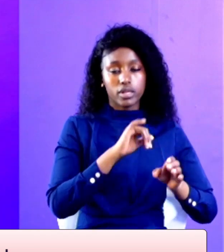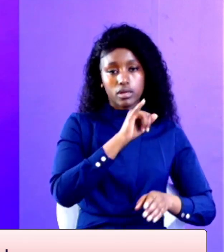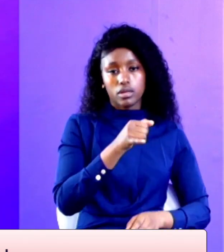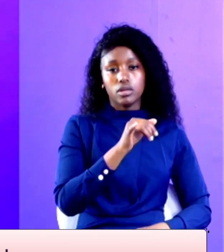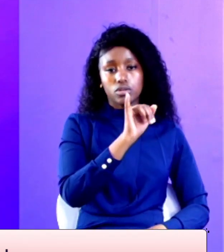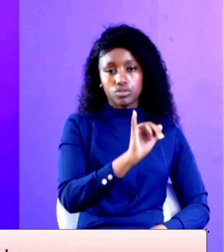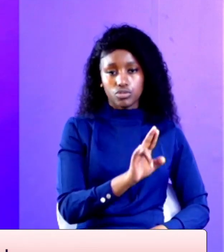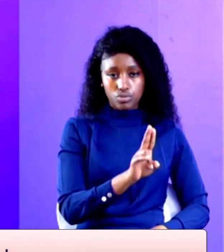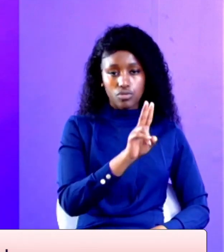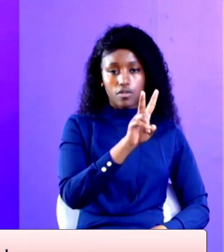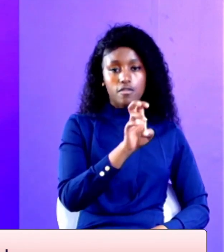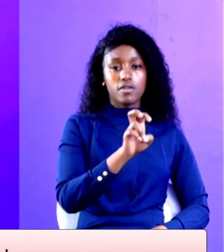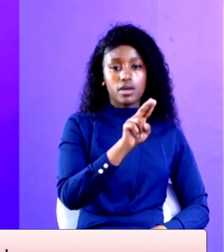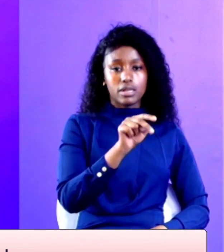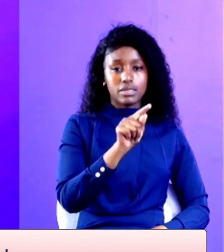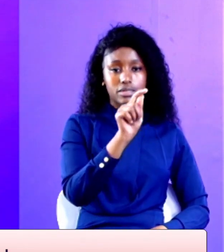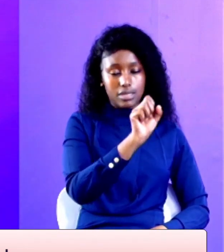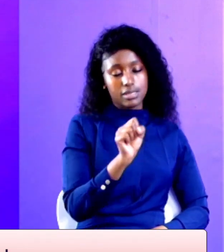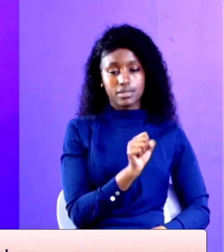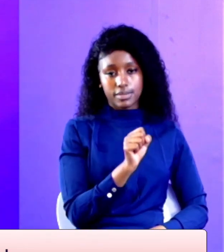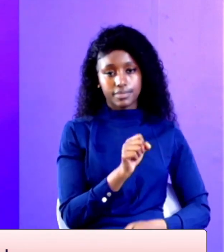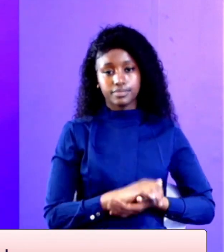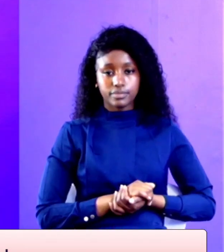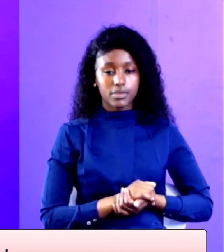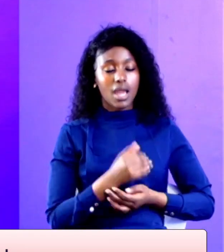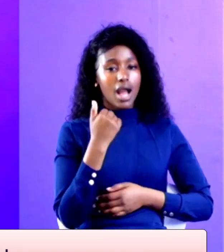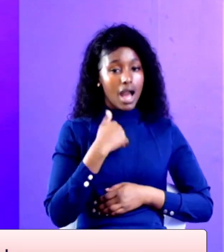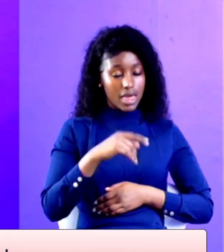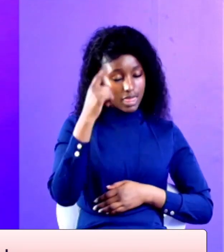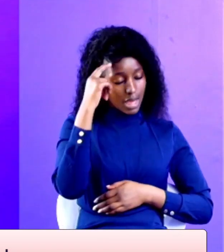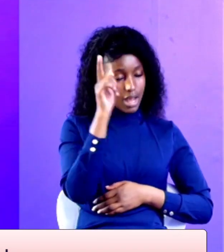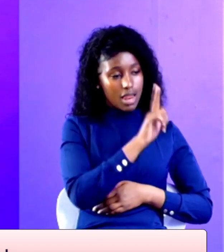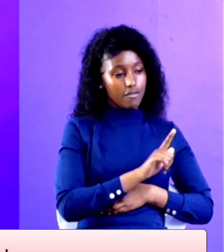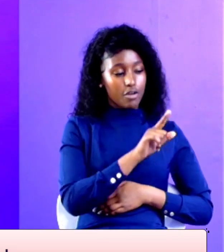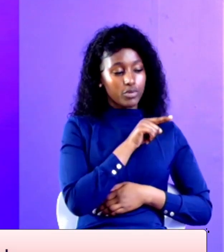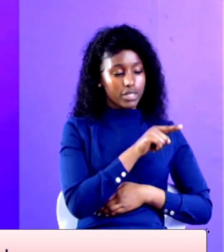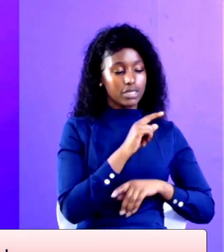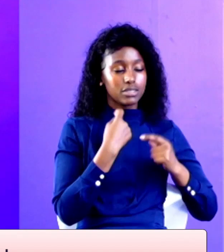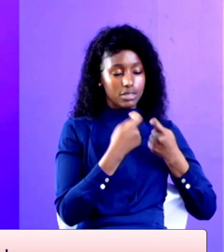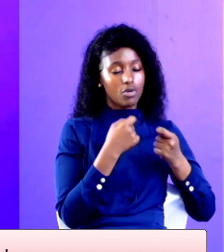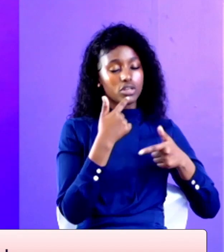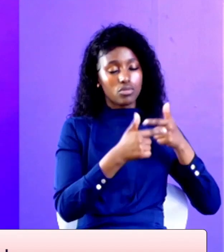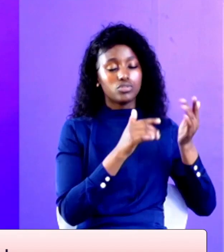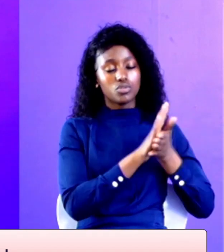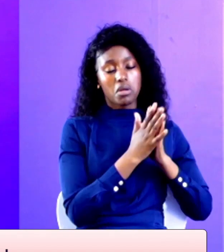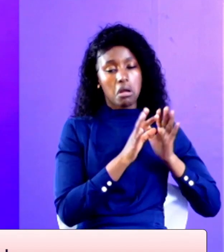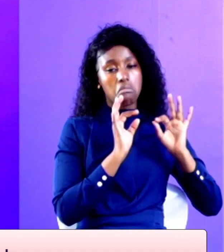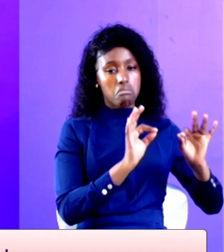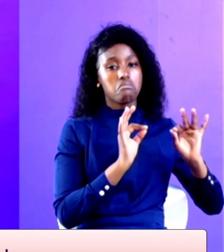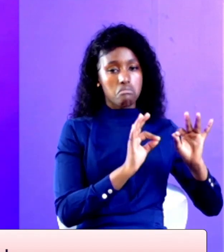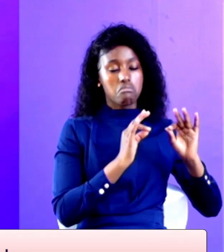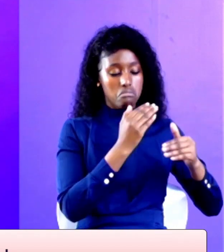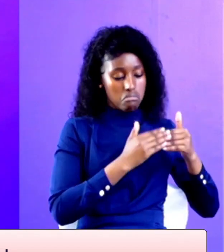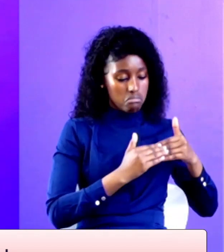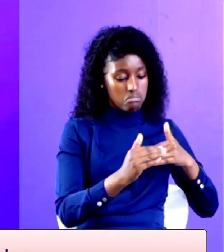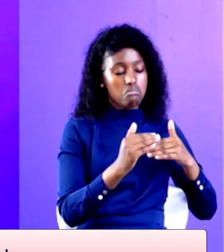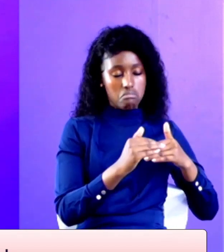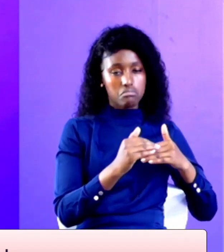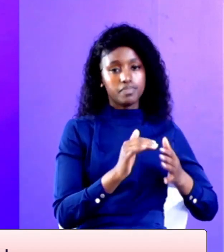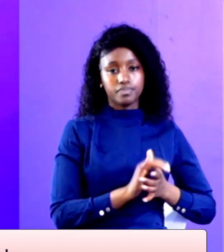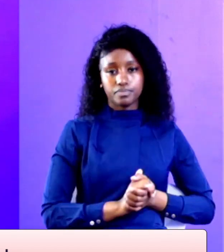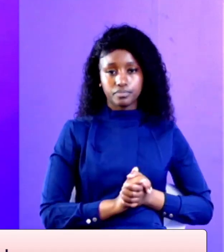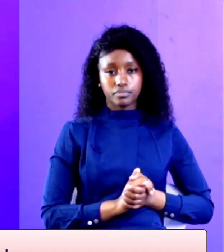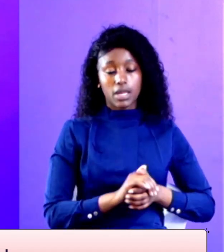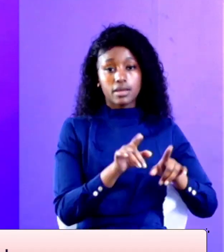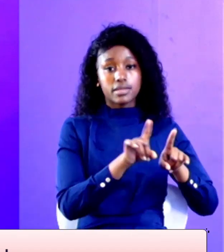is out of Liverpool plans. So Liverpool will still be a threat against in the EPL next season.